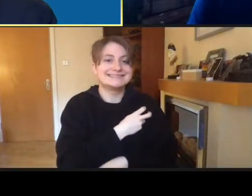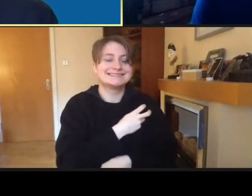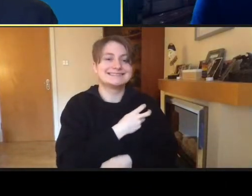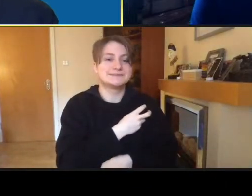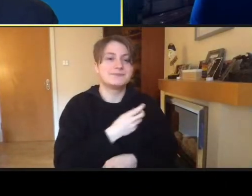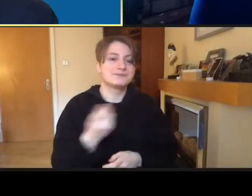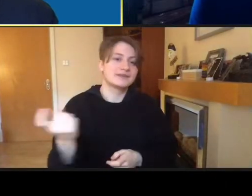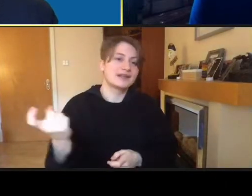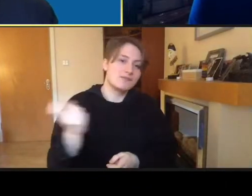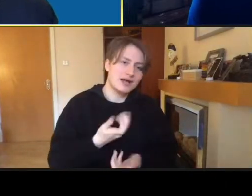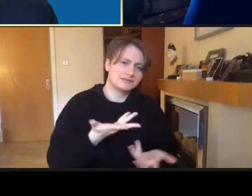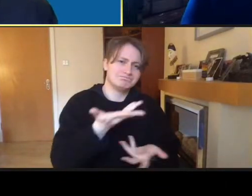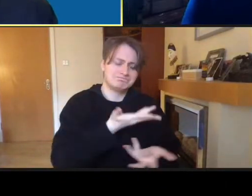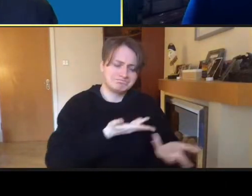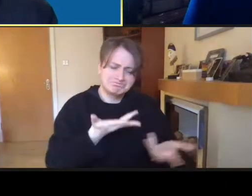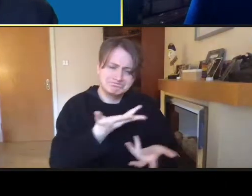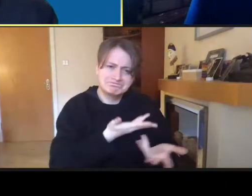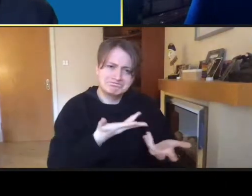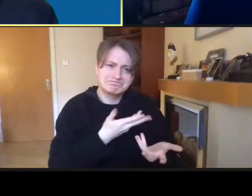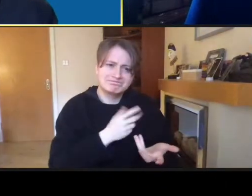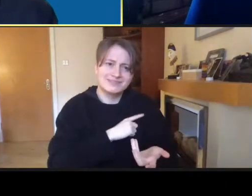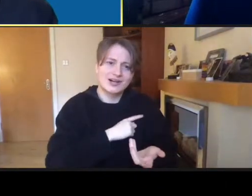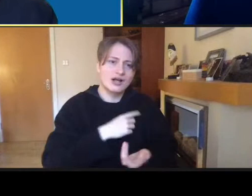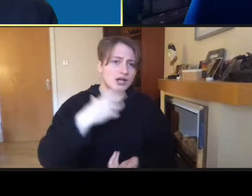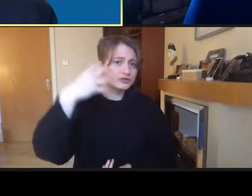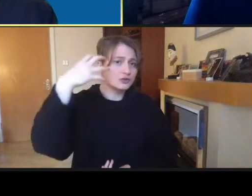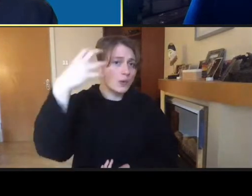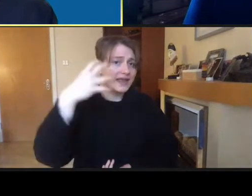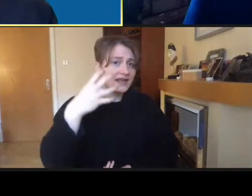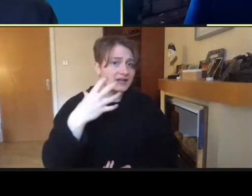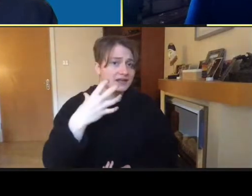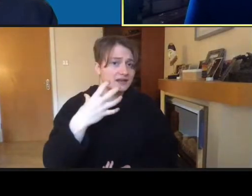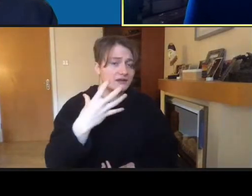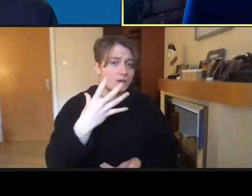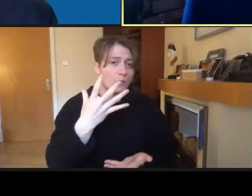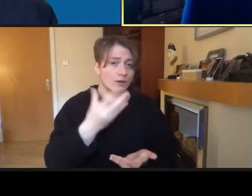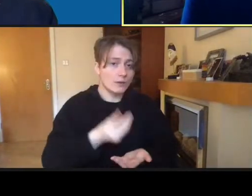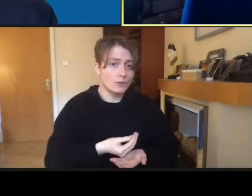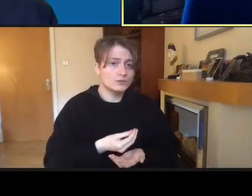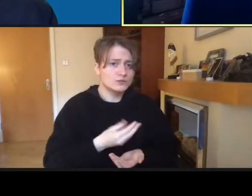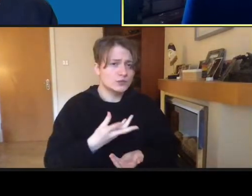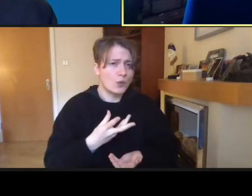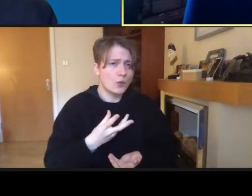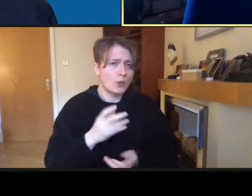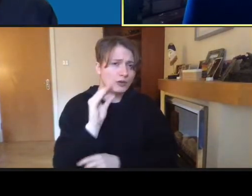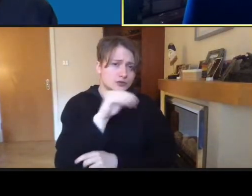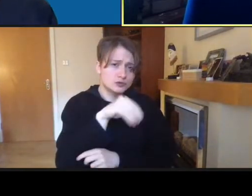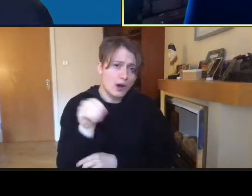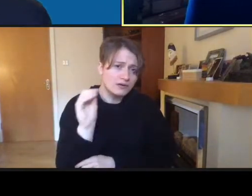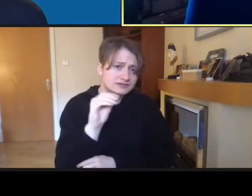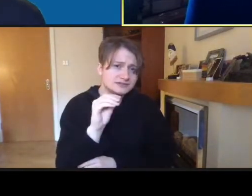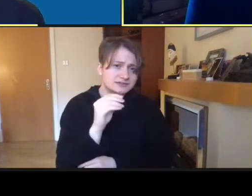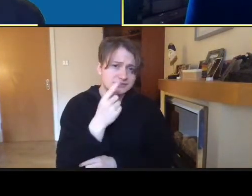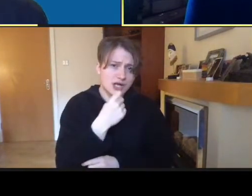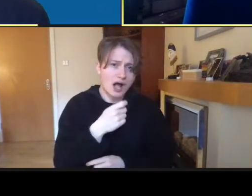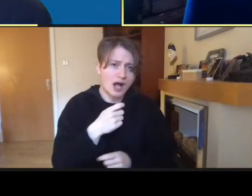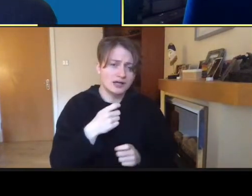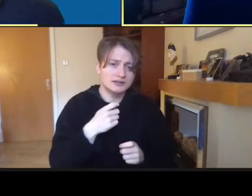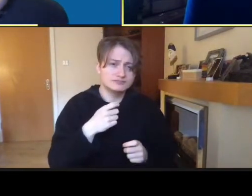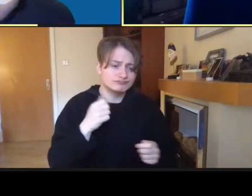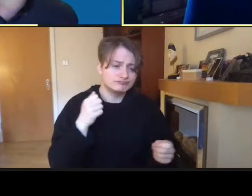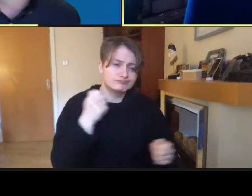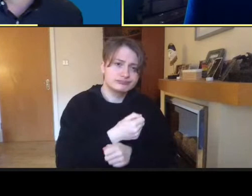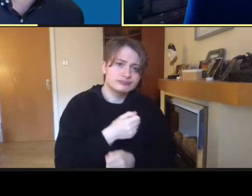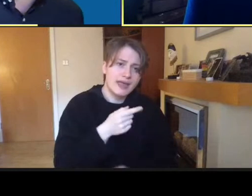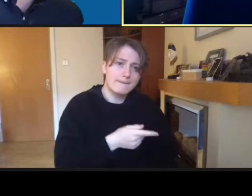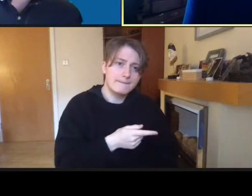I believe, because I think the Queen owns all the swans. Or it was on some royal decree, I think. Yes. Yeah. But as you say, he